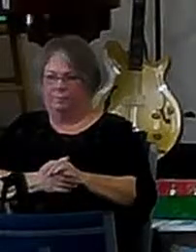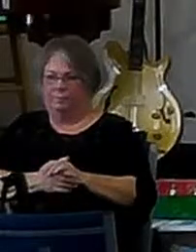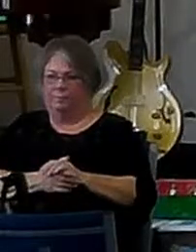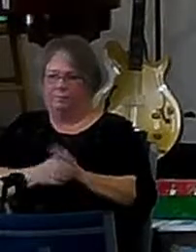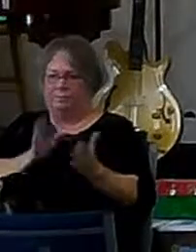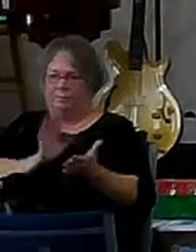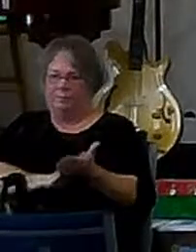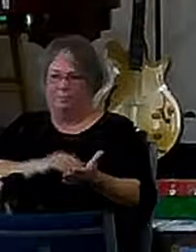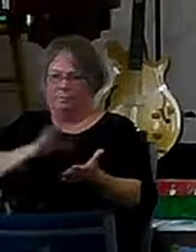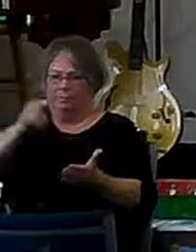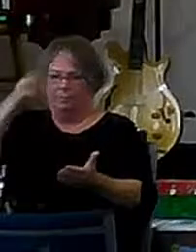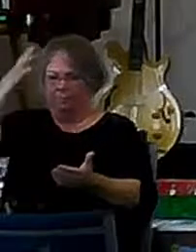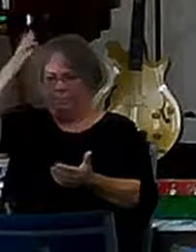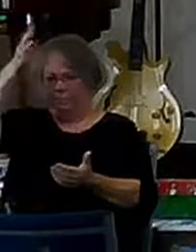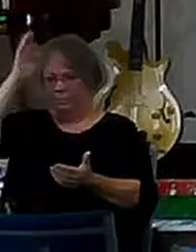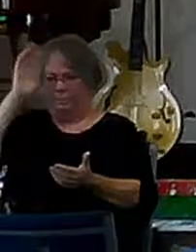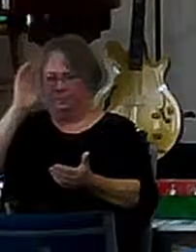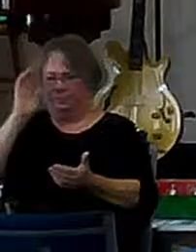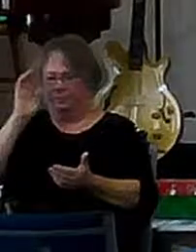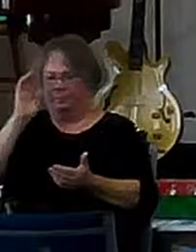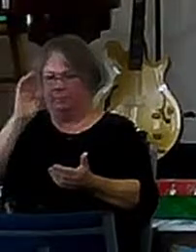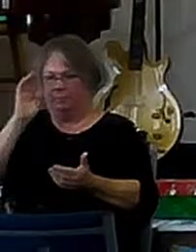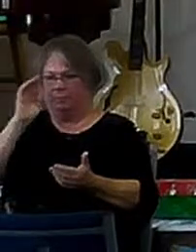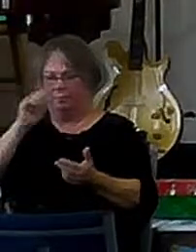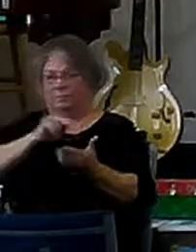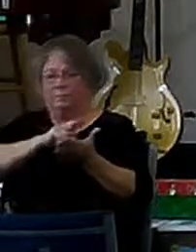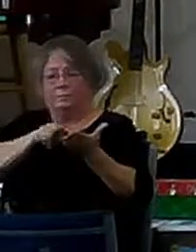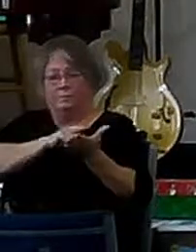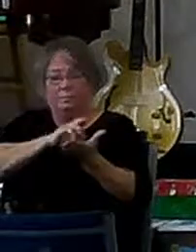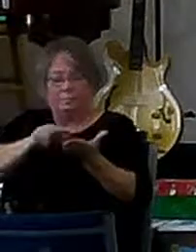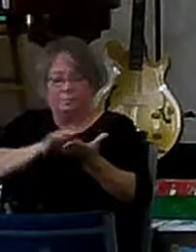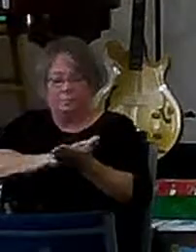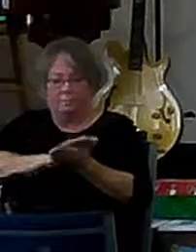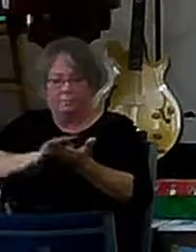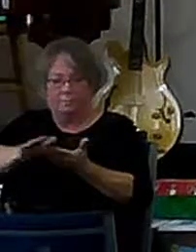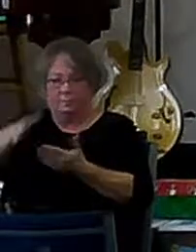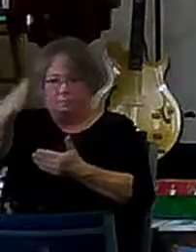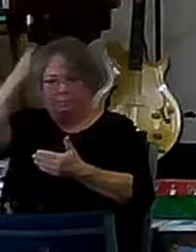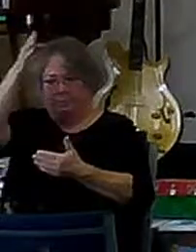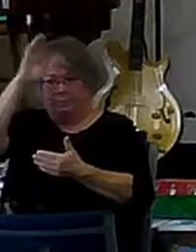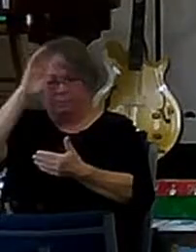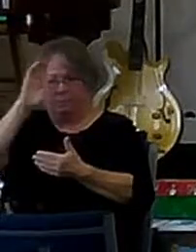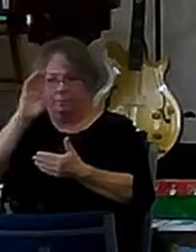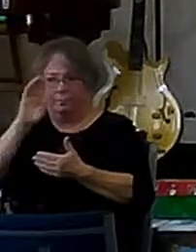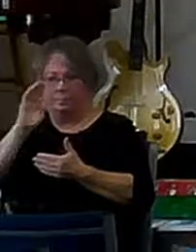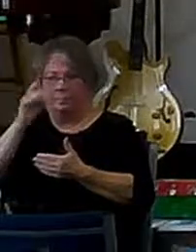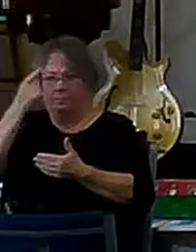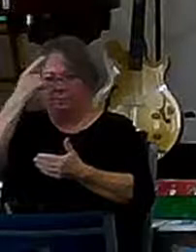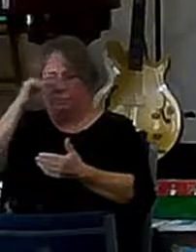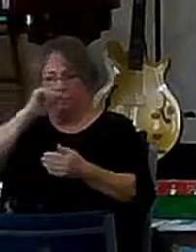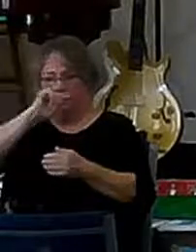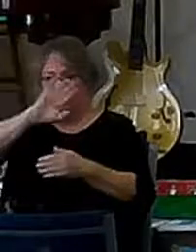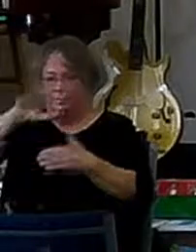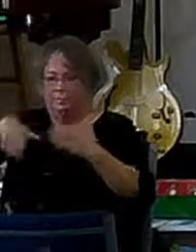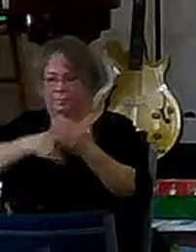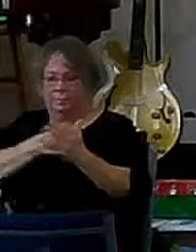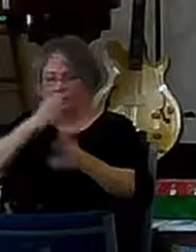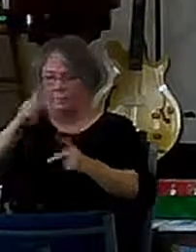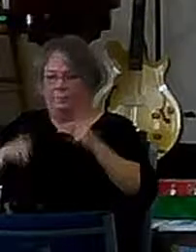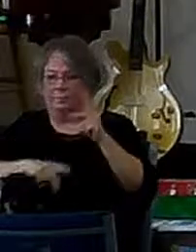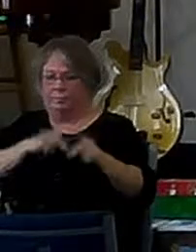The glory of God can be defined this way. It is the holiness of God on public display for people to